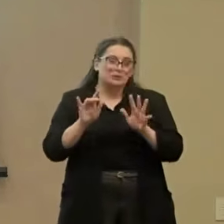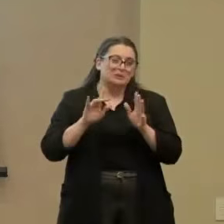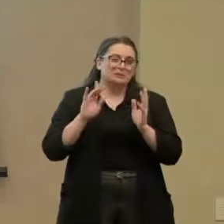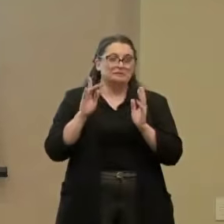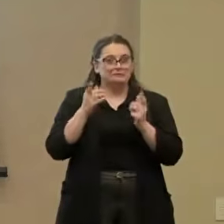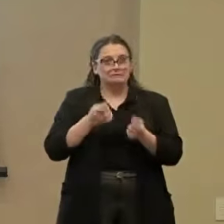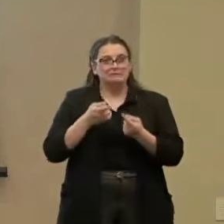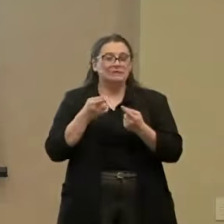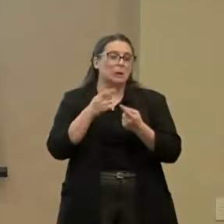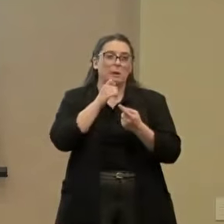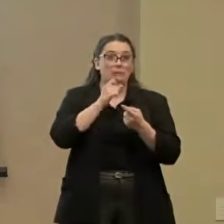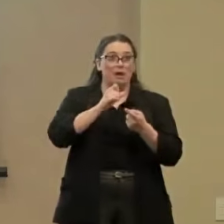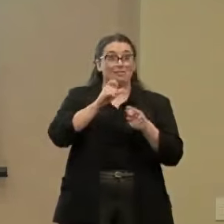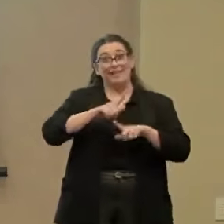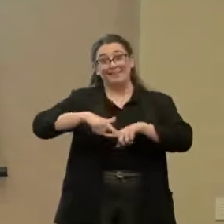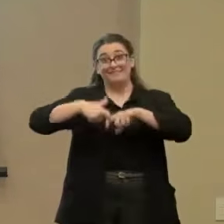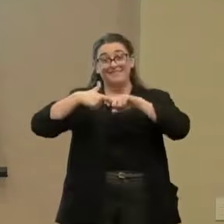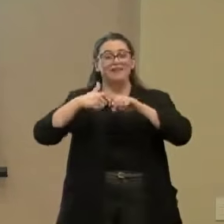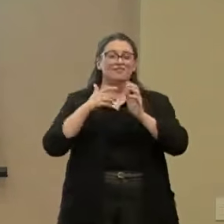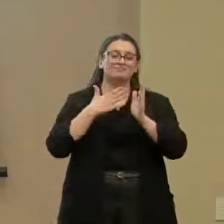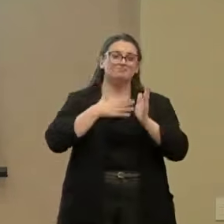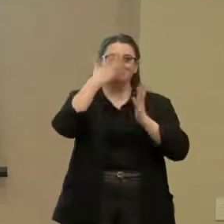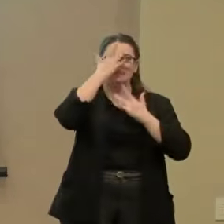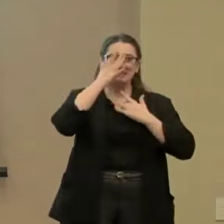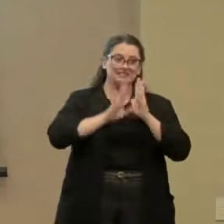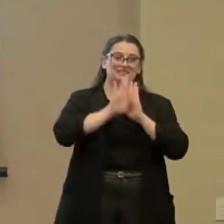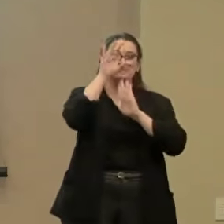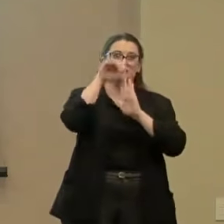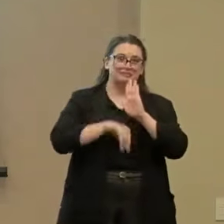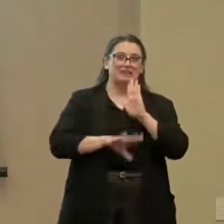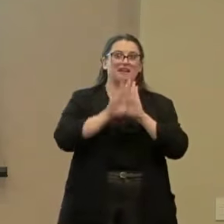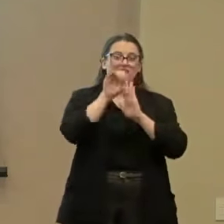yeah, I'm definitely not in a remission state. It's kind of up and down and all over.